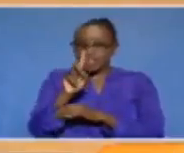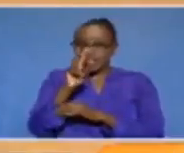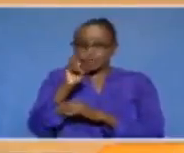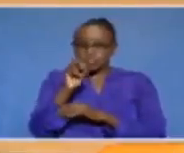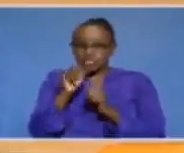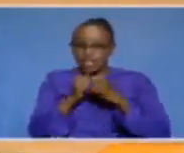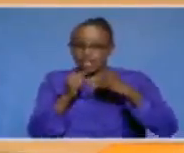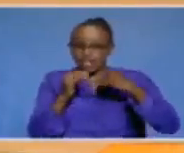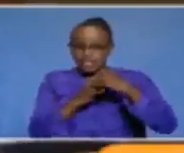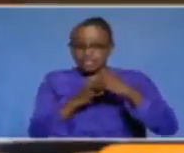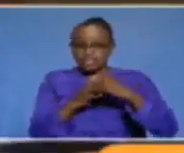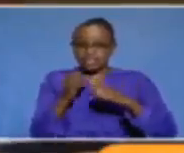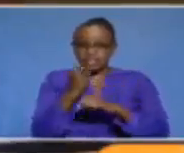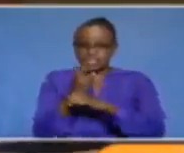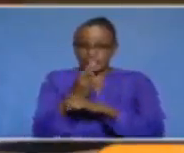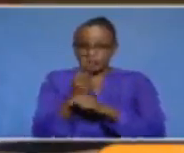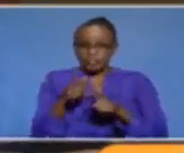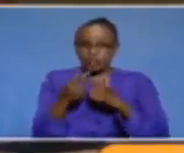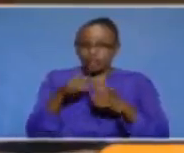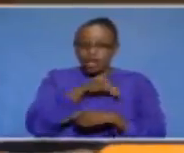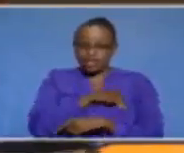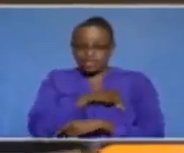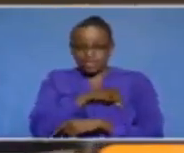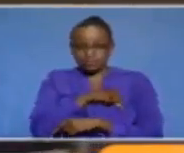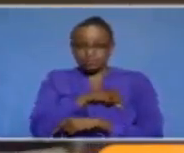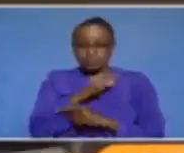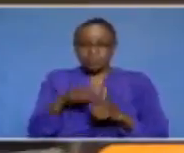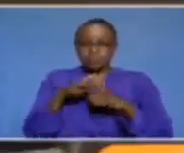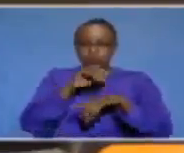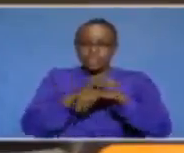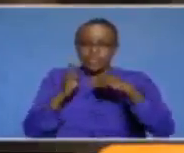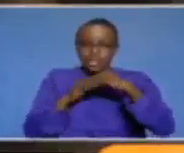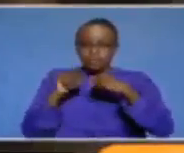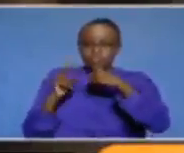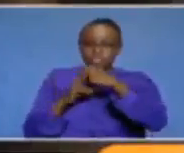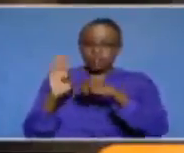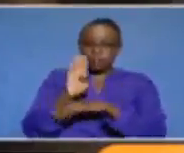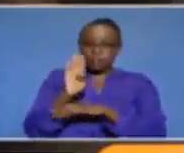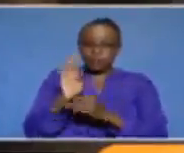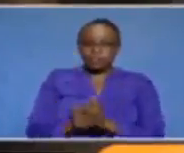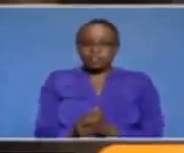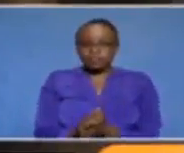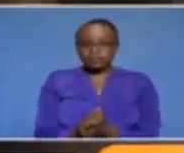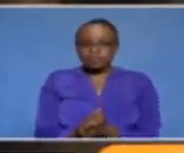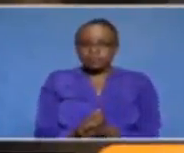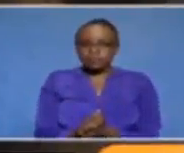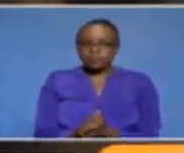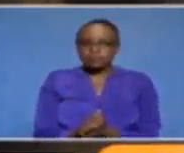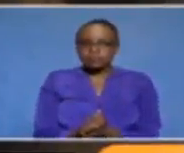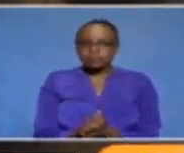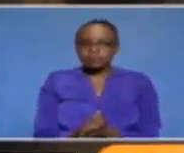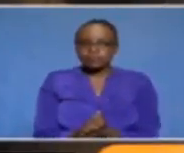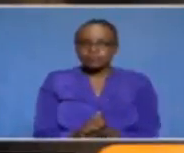EABL posted a 33% rise in pre-tax profit to realize 9.7 billion shillings.